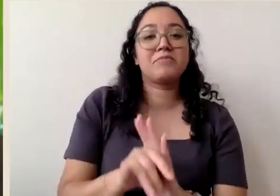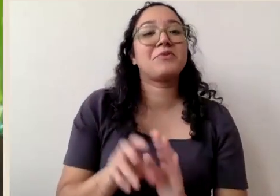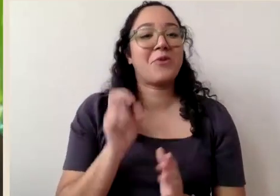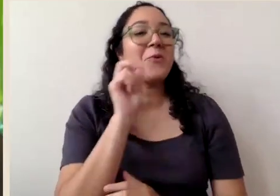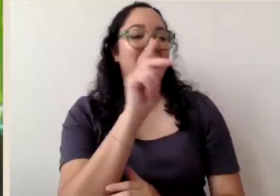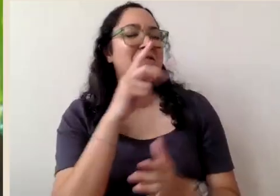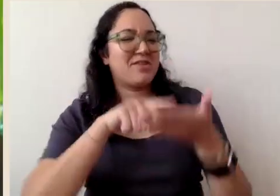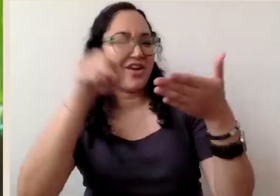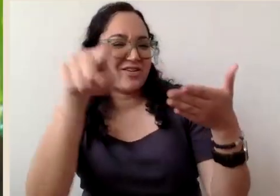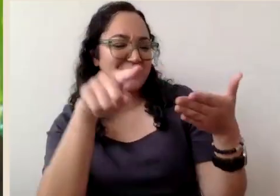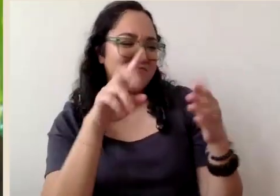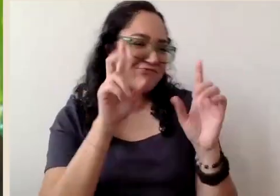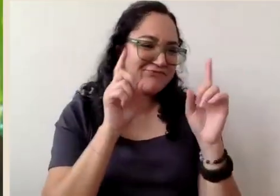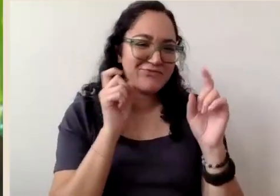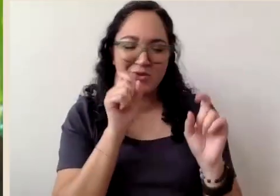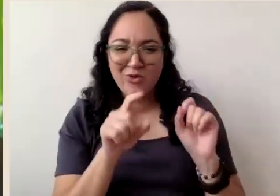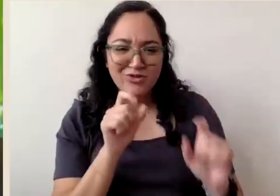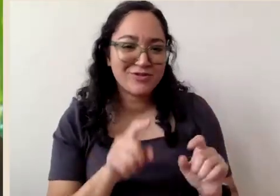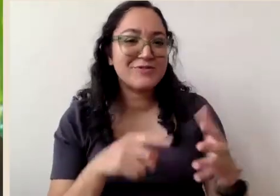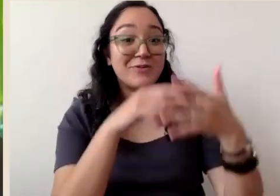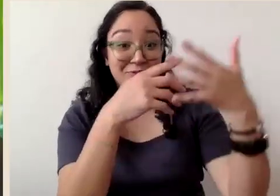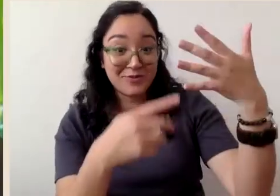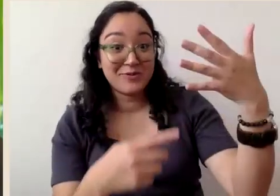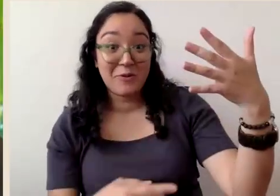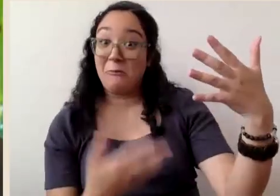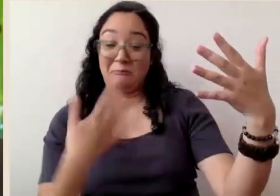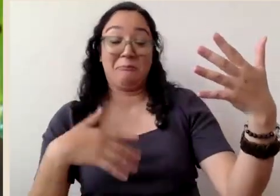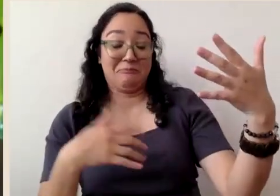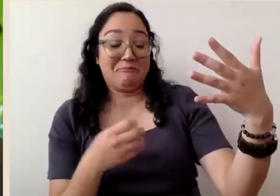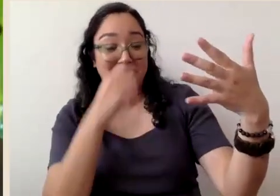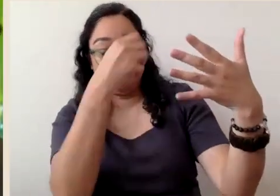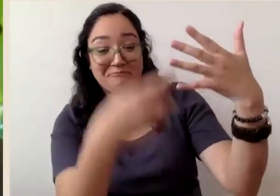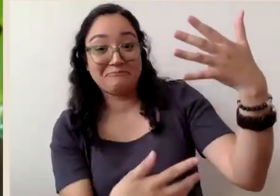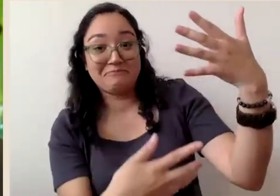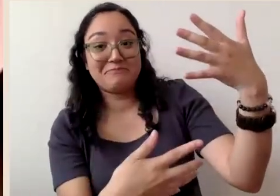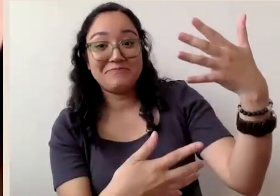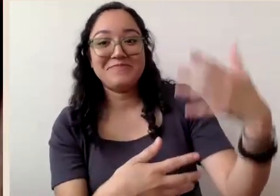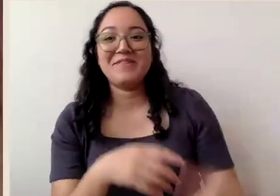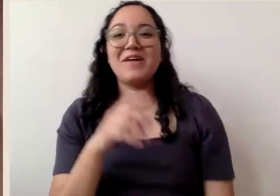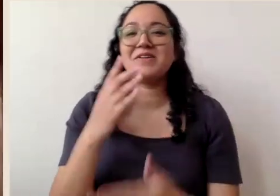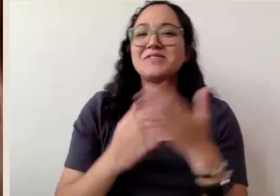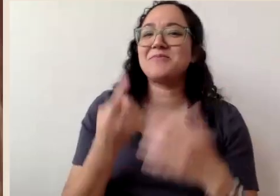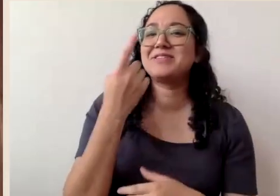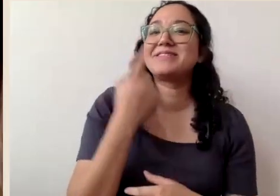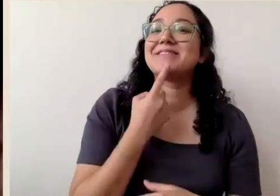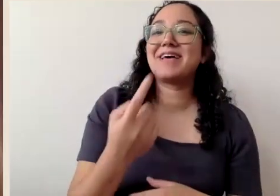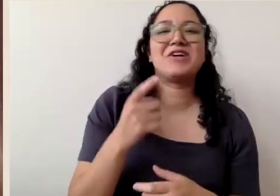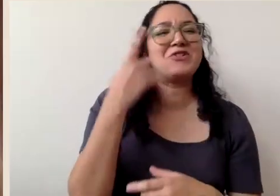All right, let me take a look through our questions here. Got a good amount of questions. Somebody says, you're such